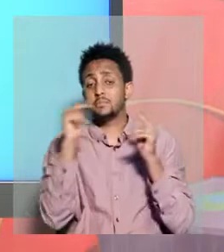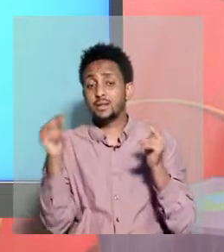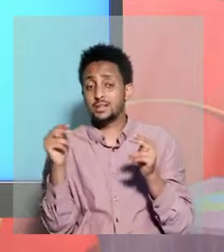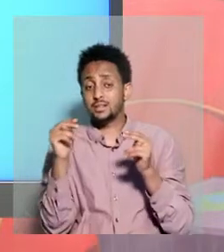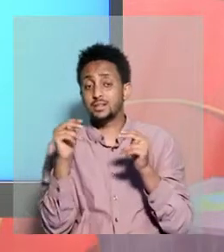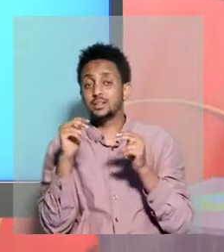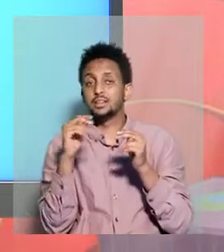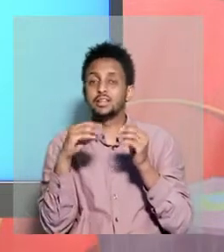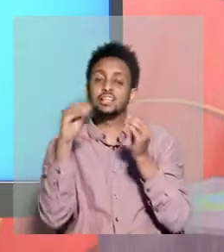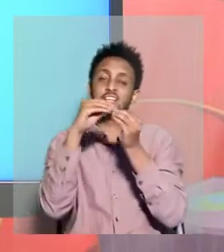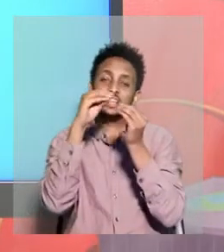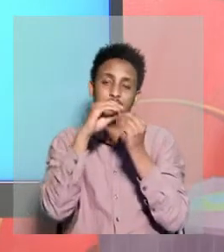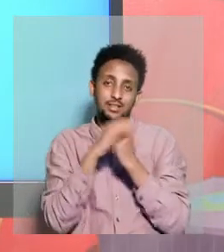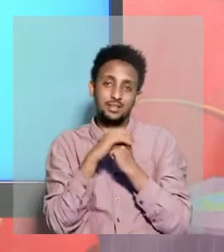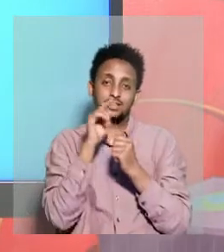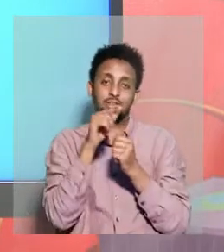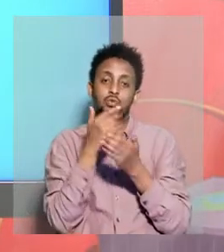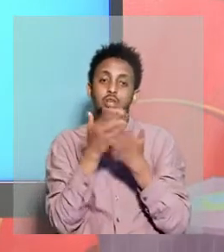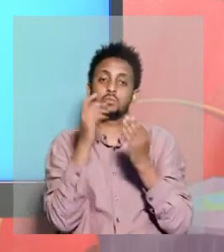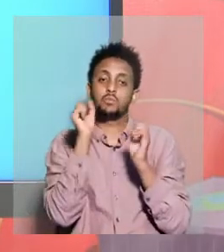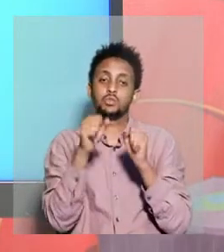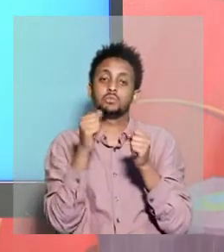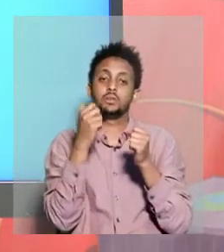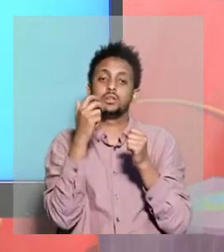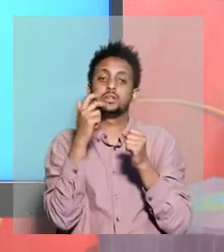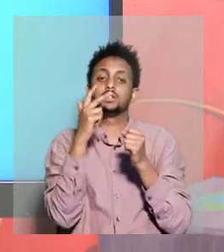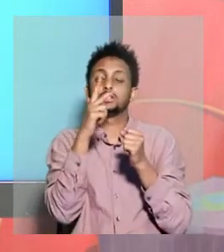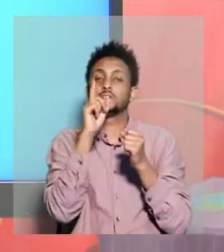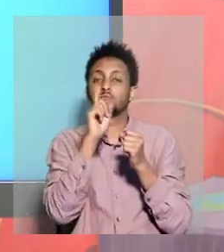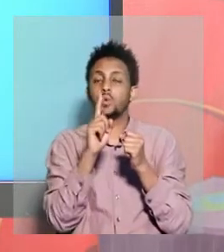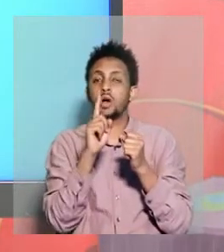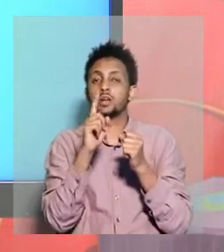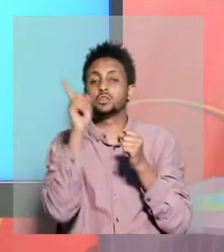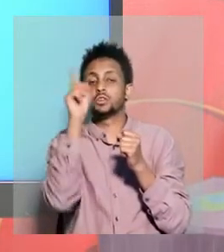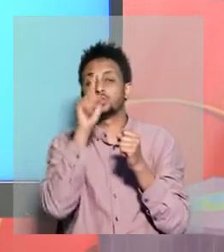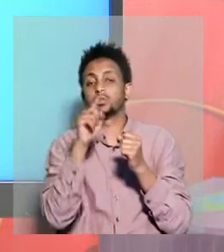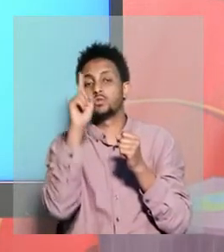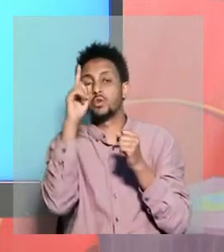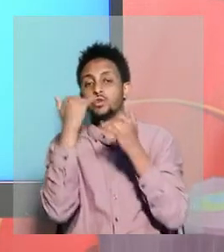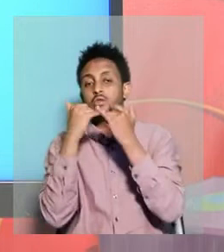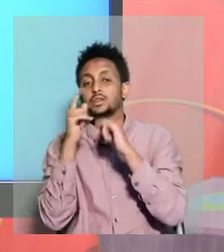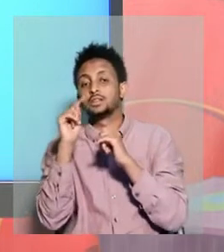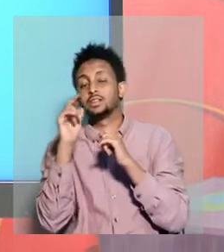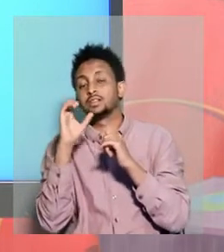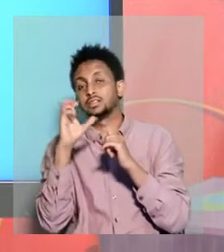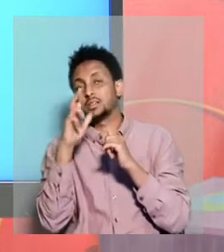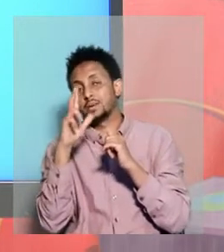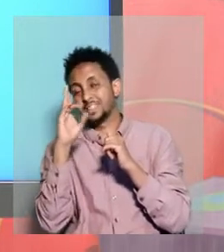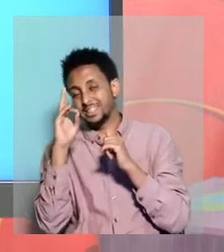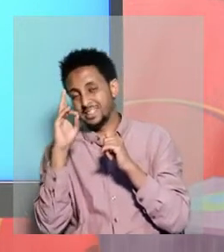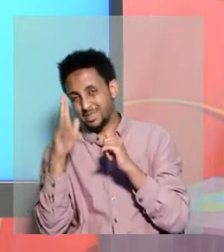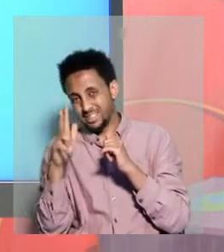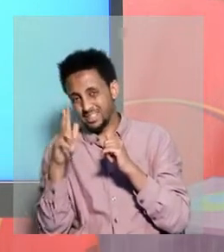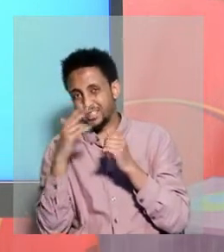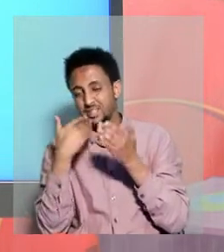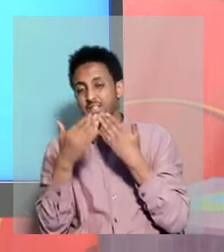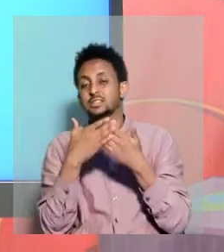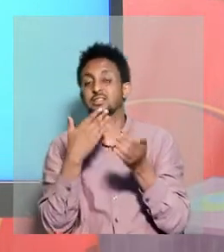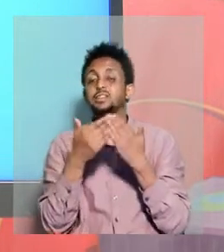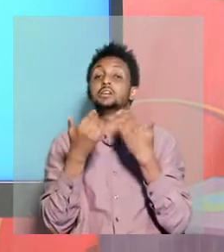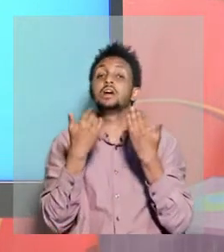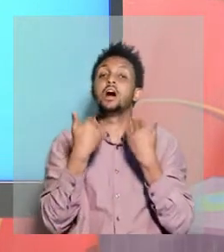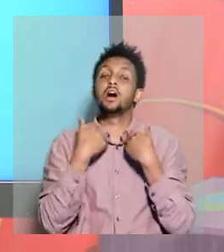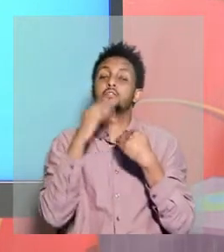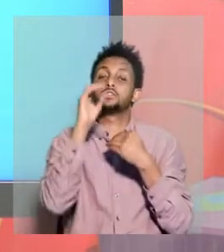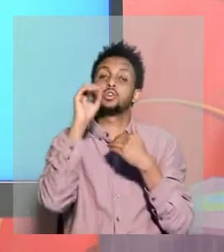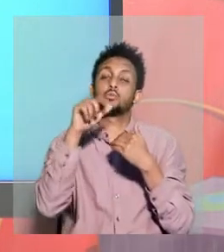second increment. So that it's possible to have 331 root of 1 plus Tc over 273, or easily it's possible to